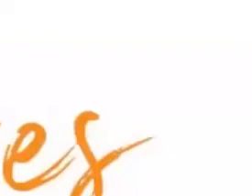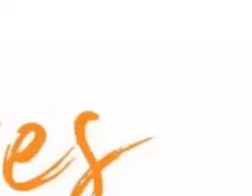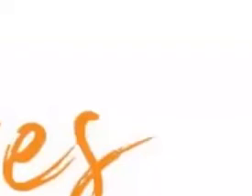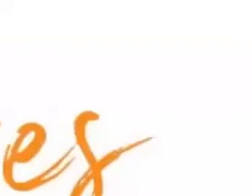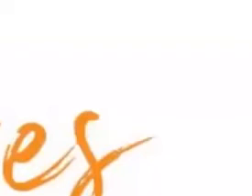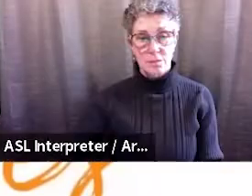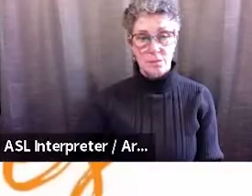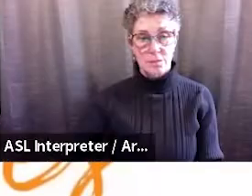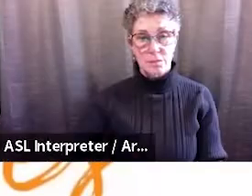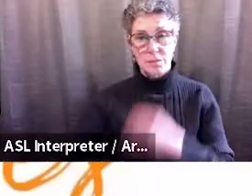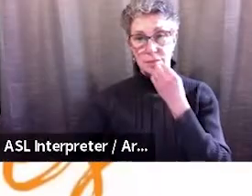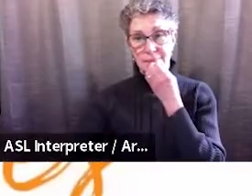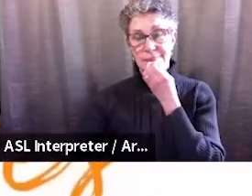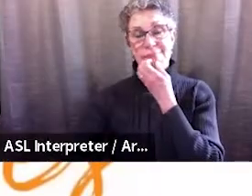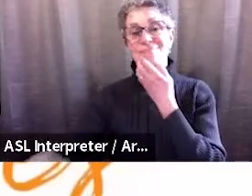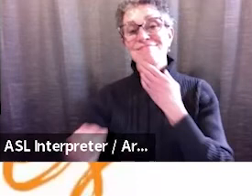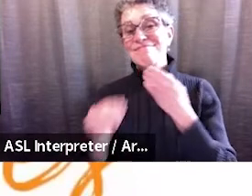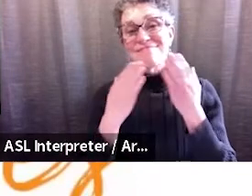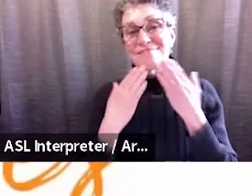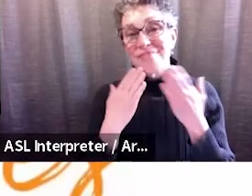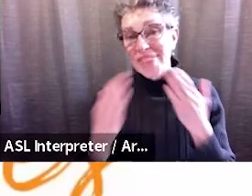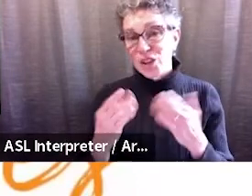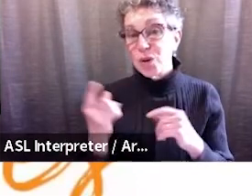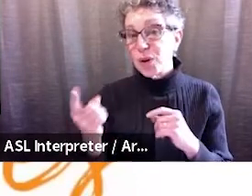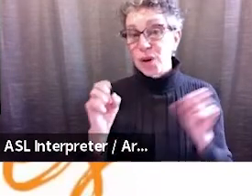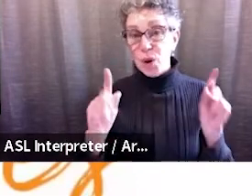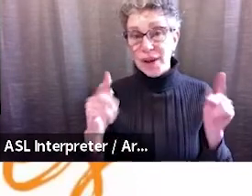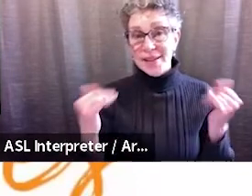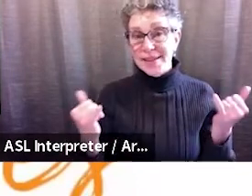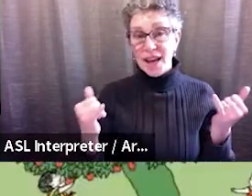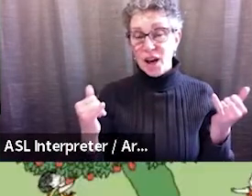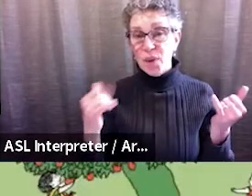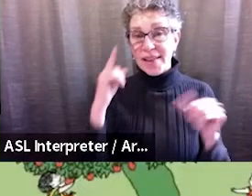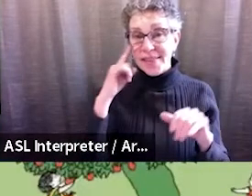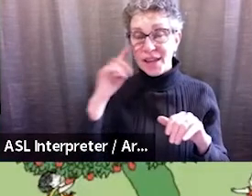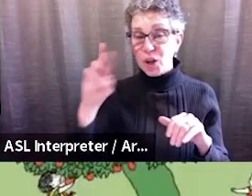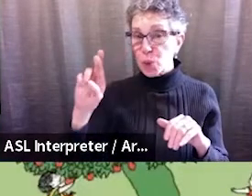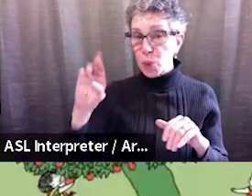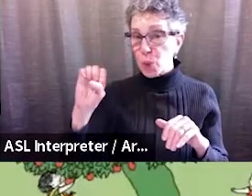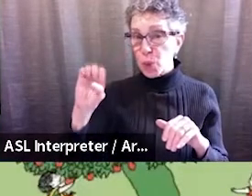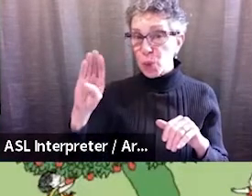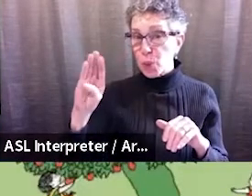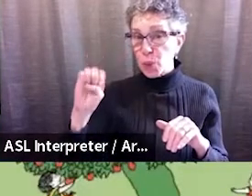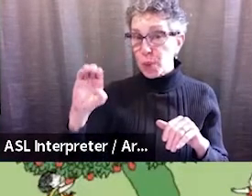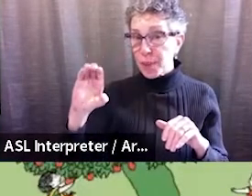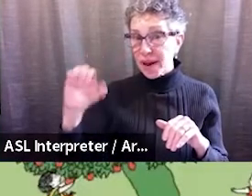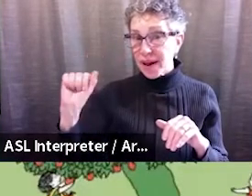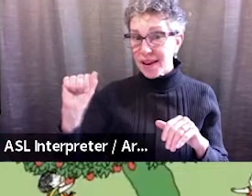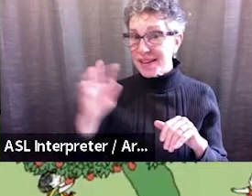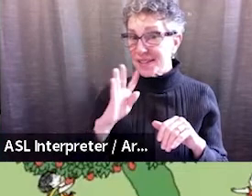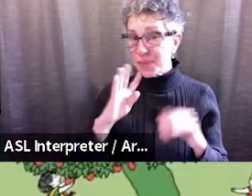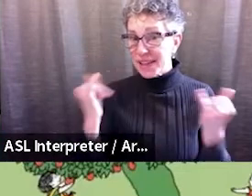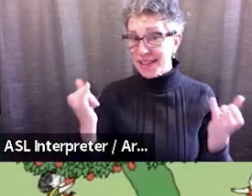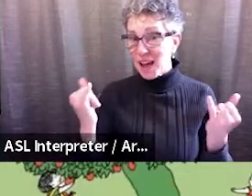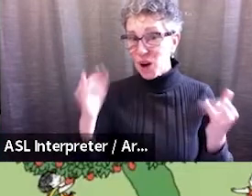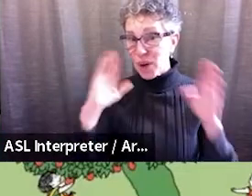Thank you. Yeah. Rebecca, I think you're on the next slide. Yes. Hi,